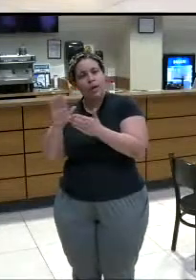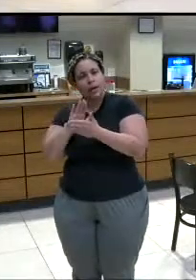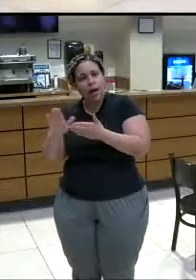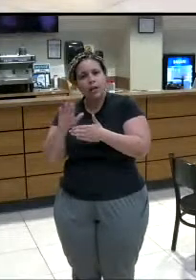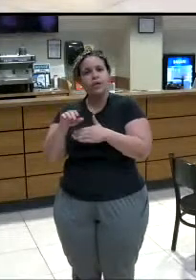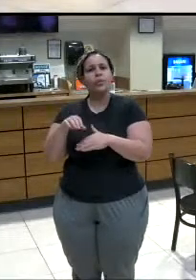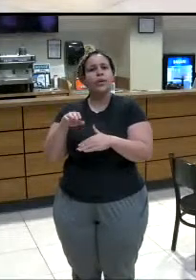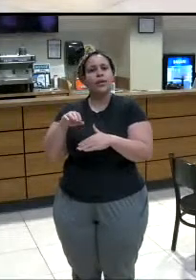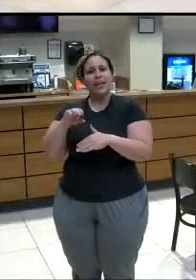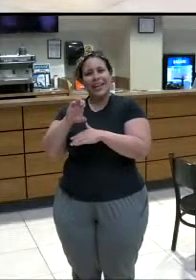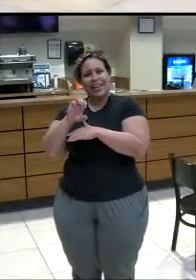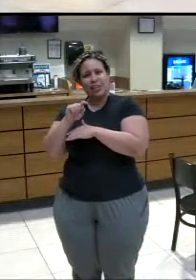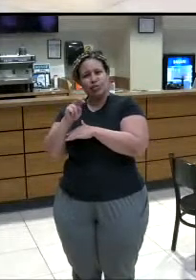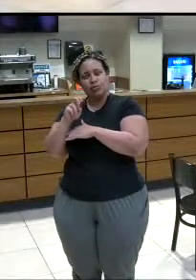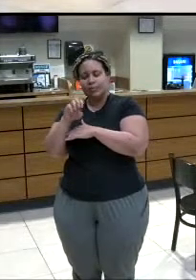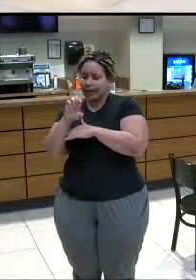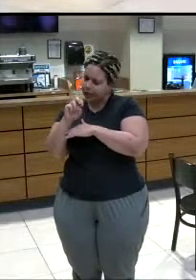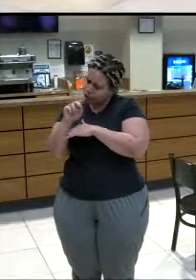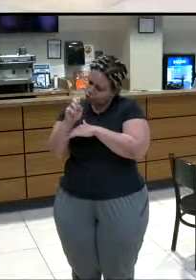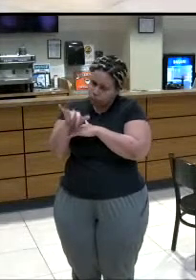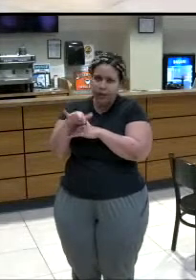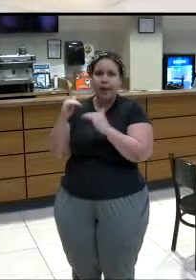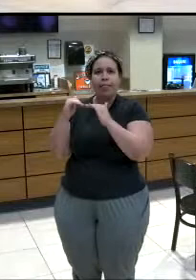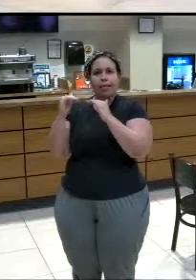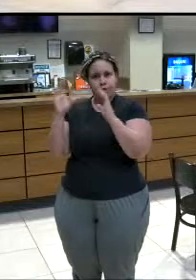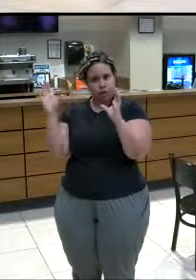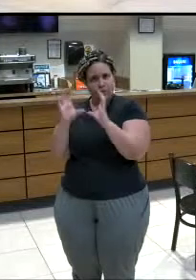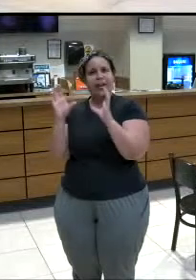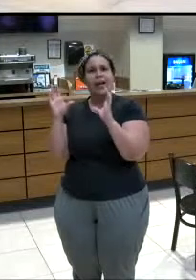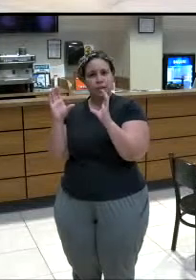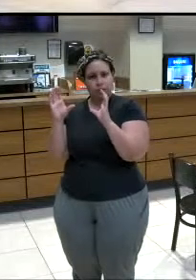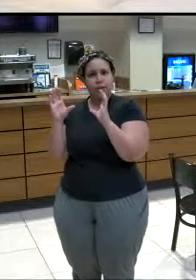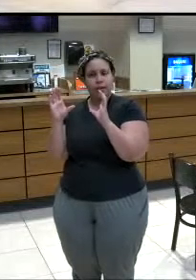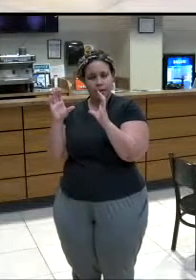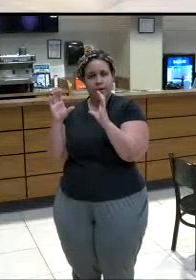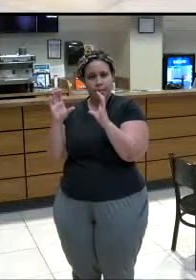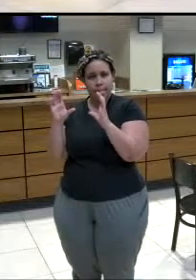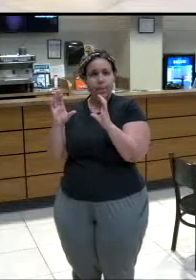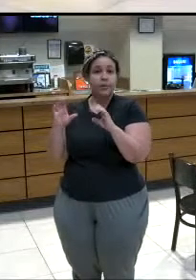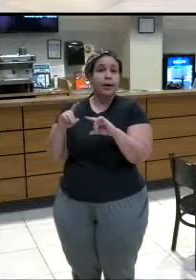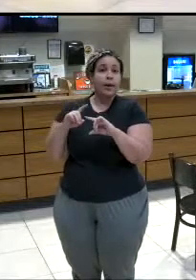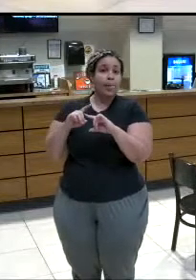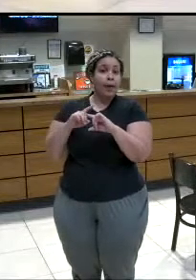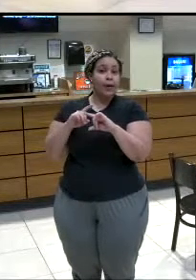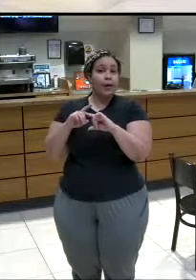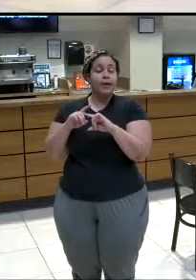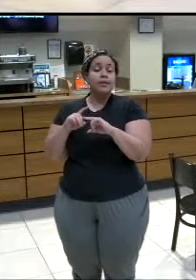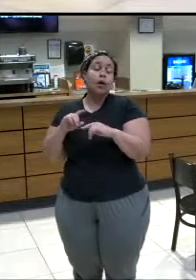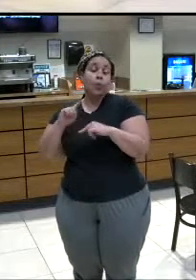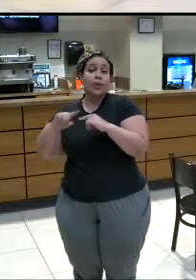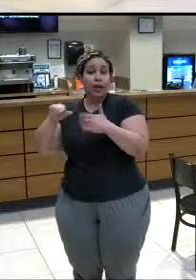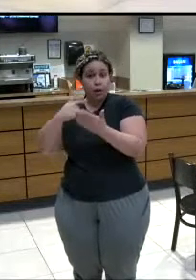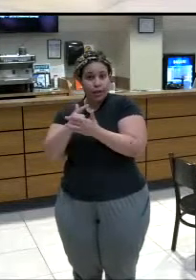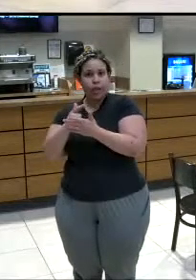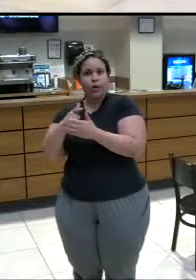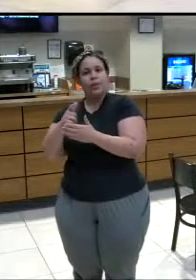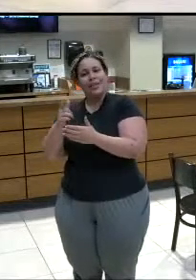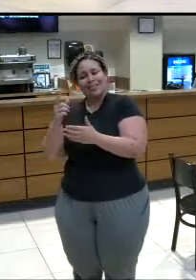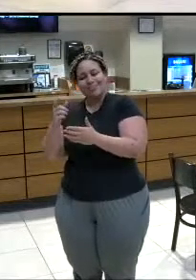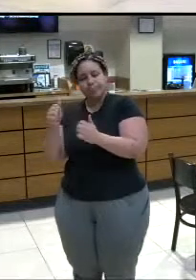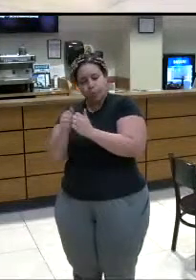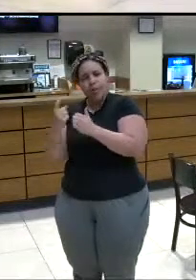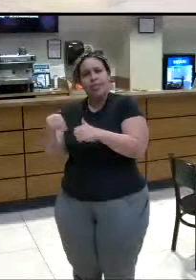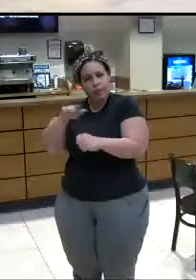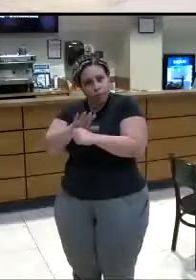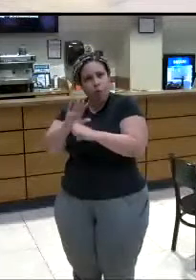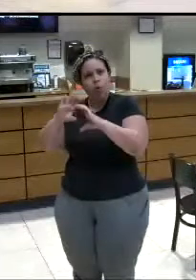that a student is in school, the less likely will do something after school. They've been in school a long time,